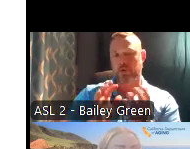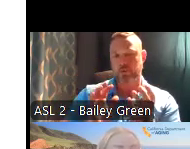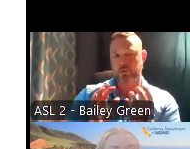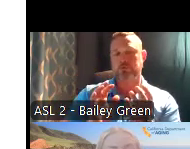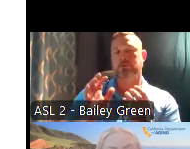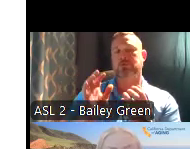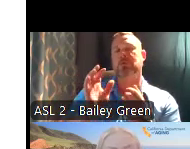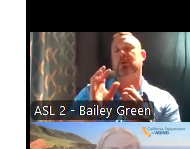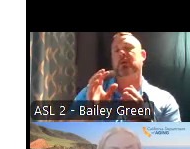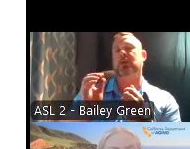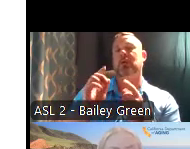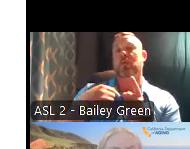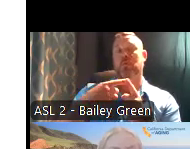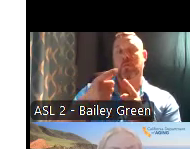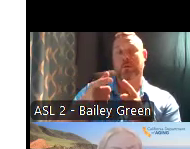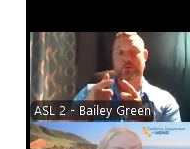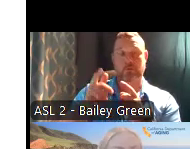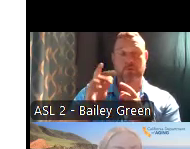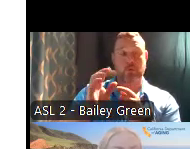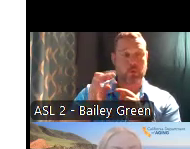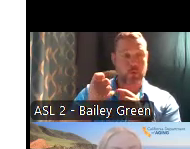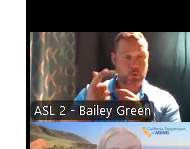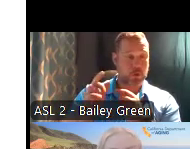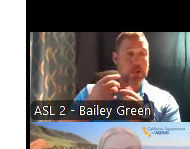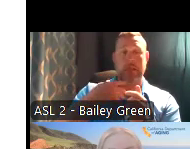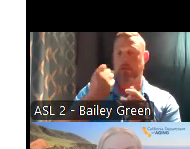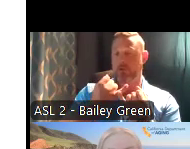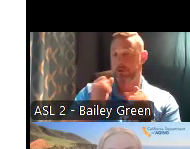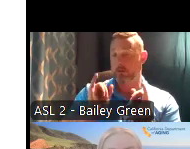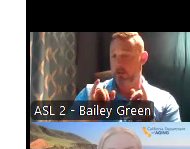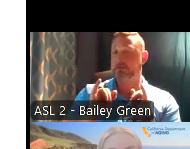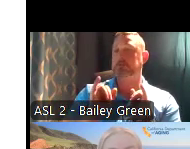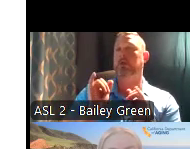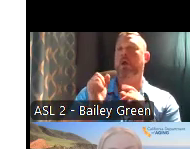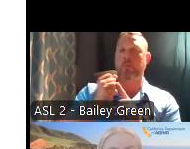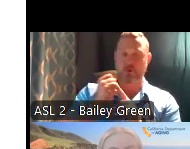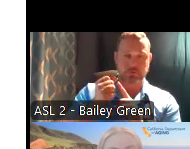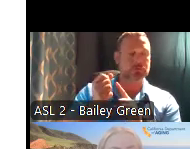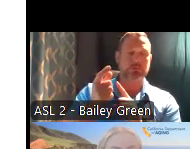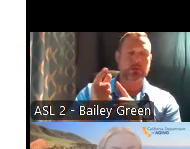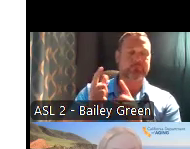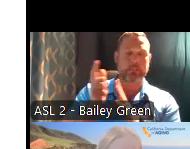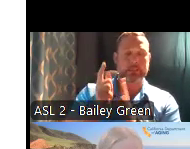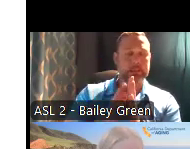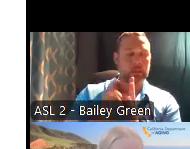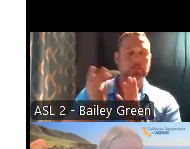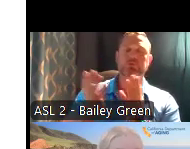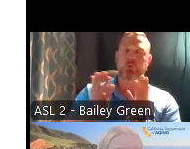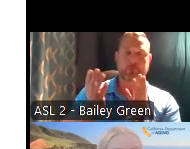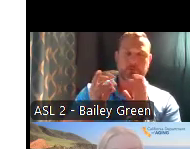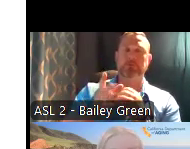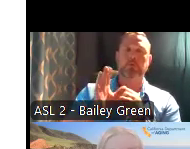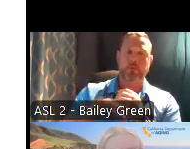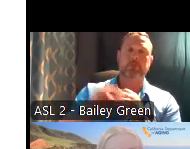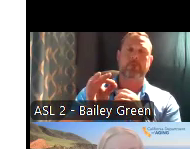And when you Google anything that has to do with elder and dependent adult abuse, especially legal services, you will